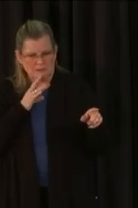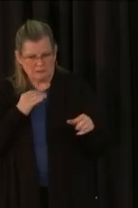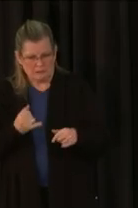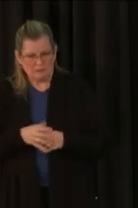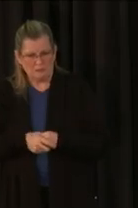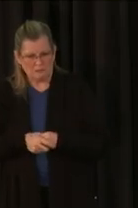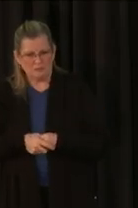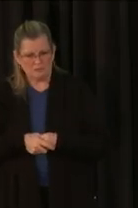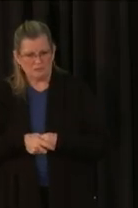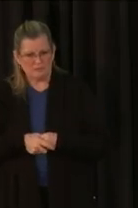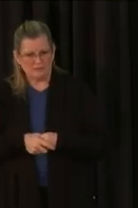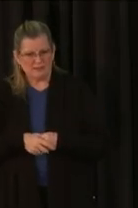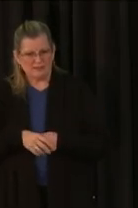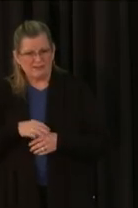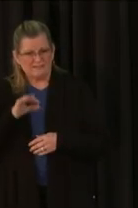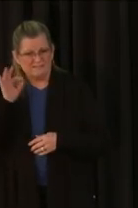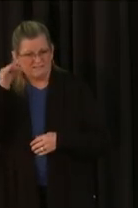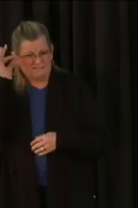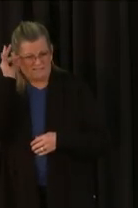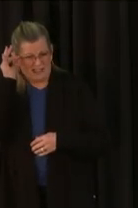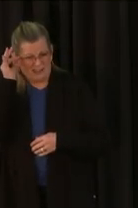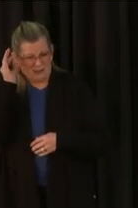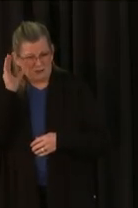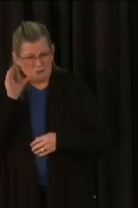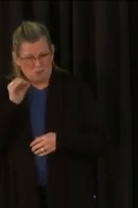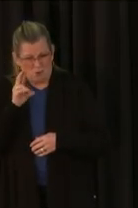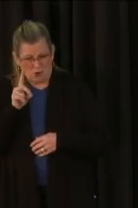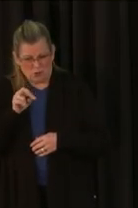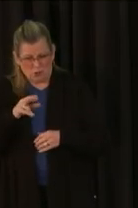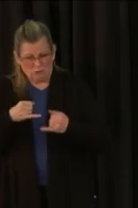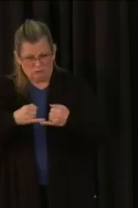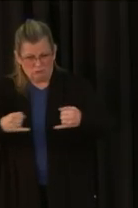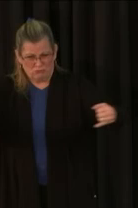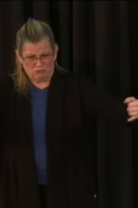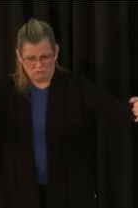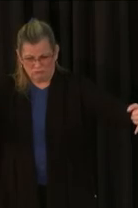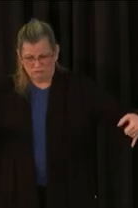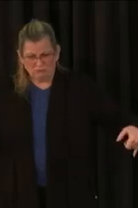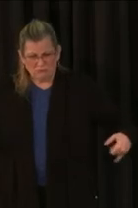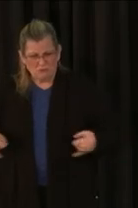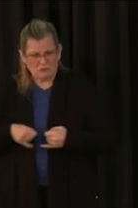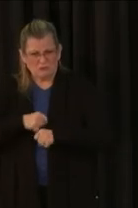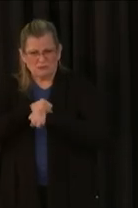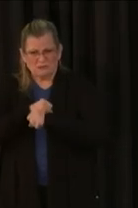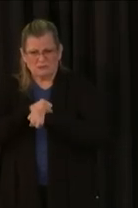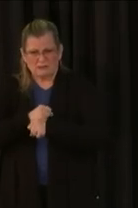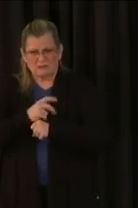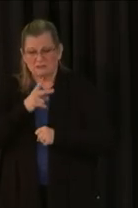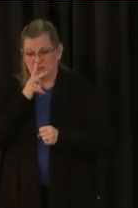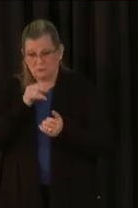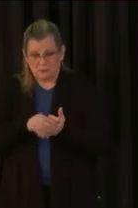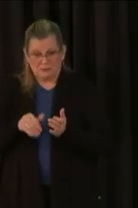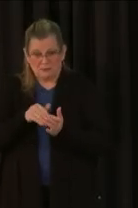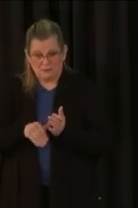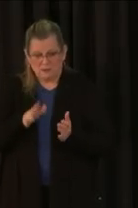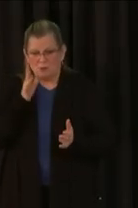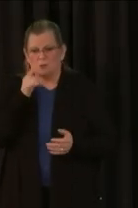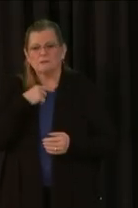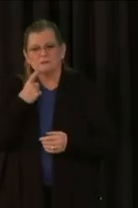core stays secure and we don't see a repeat of what happened. But I will tell you that Mayor